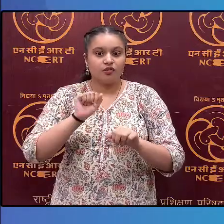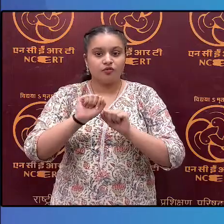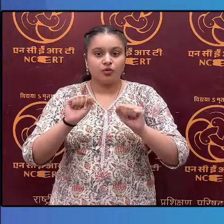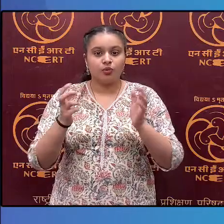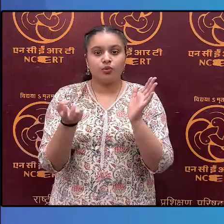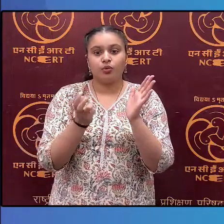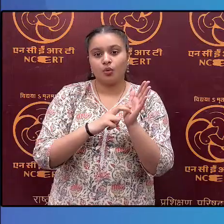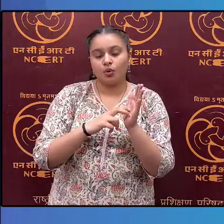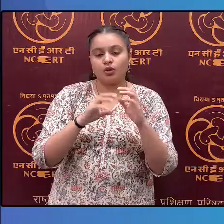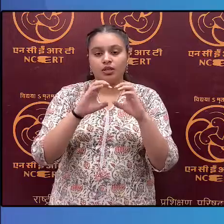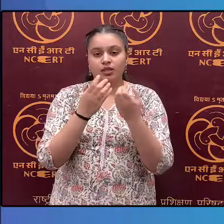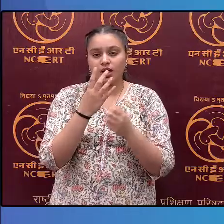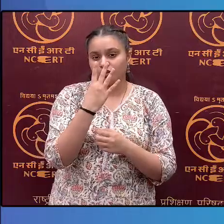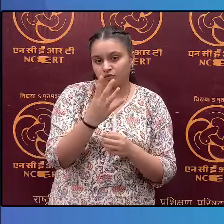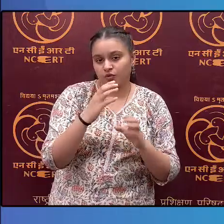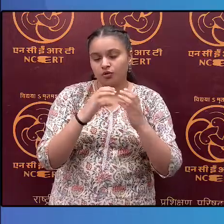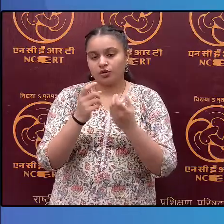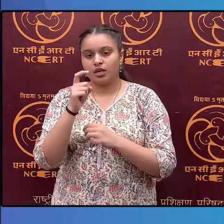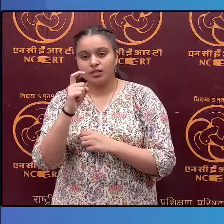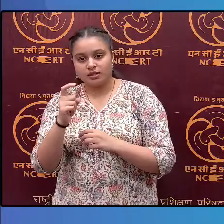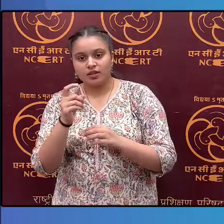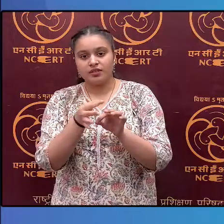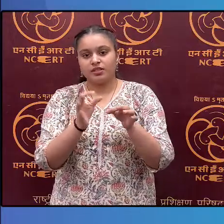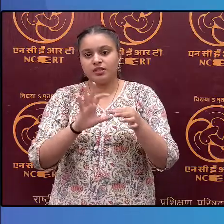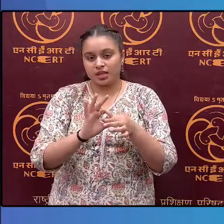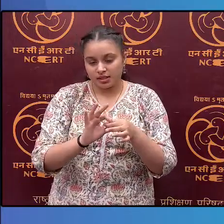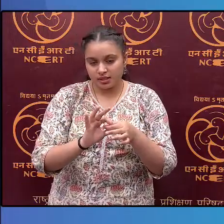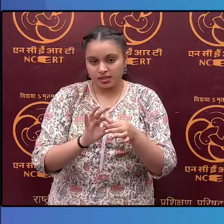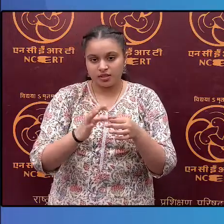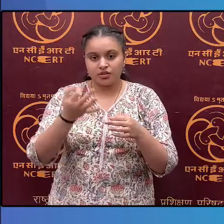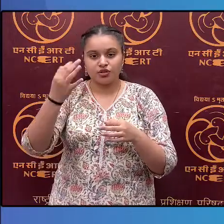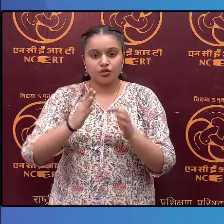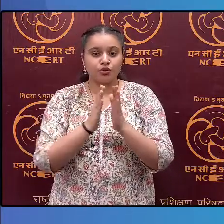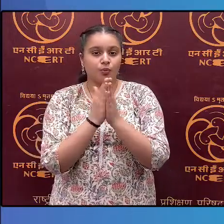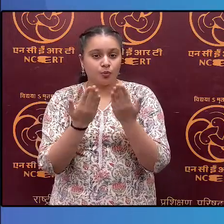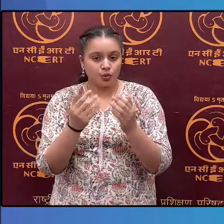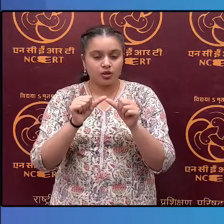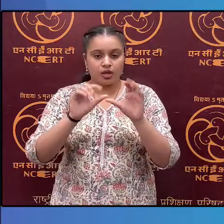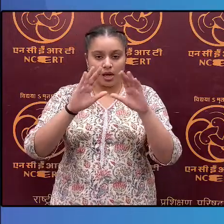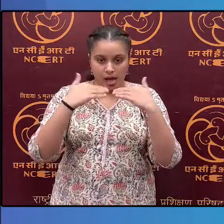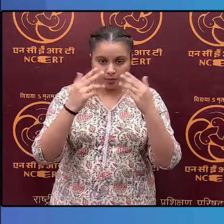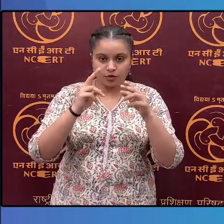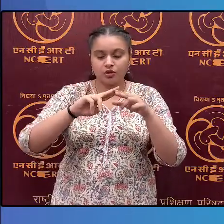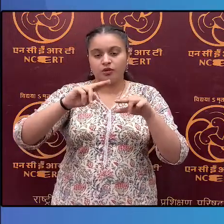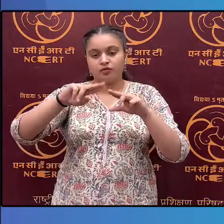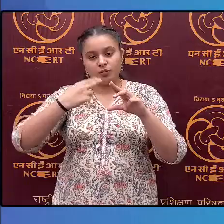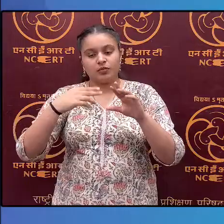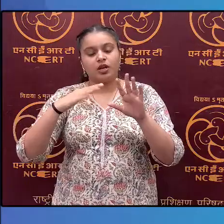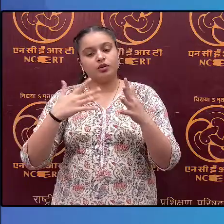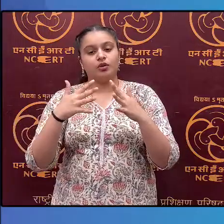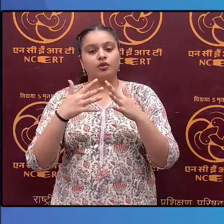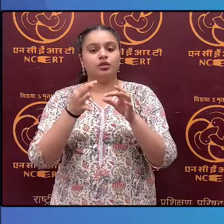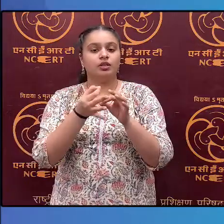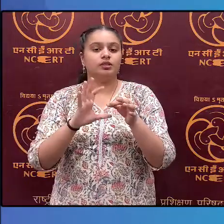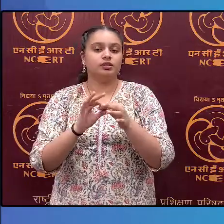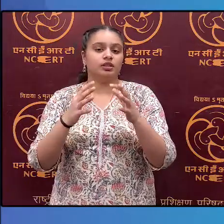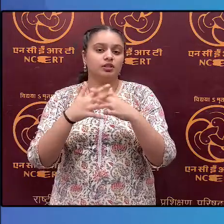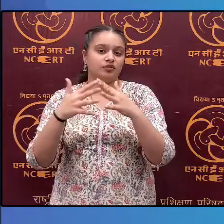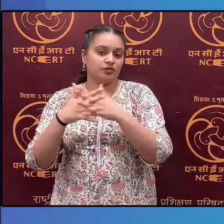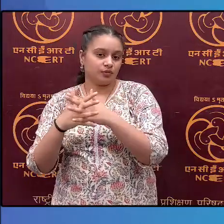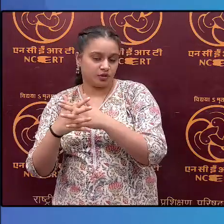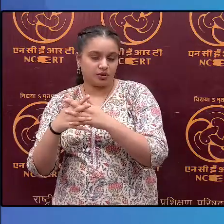4th or 7th grade NCERT new textbooks, you can order it from Amazon, Flipkart and NCERT's website. So let me share